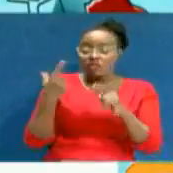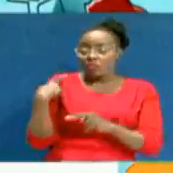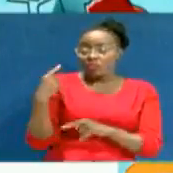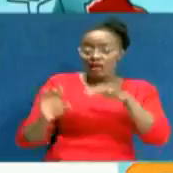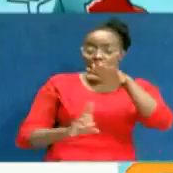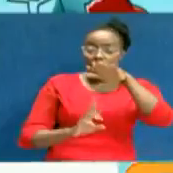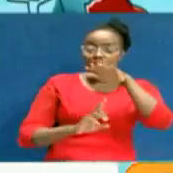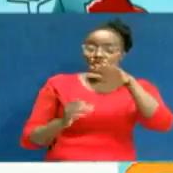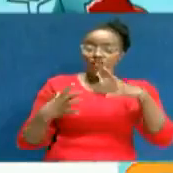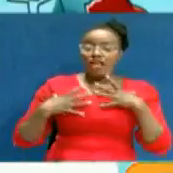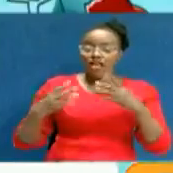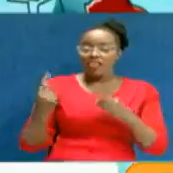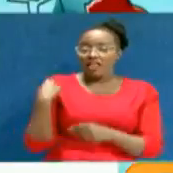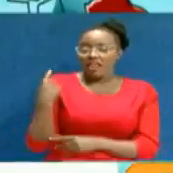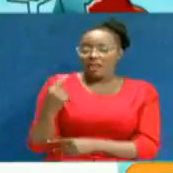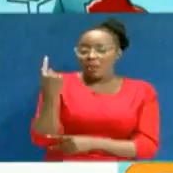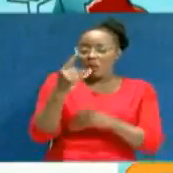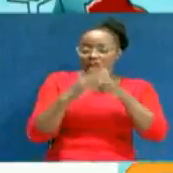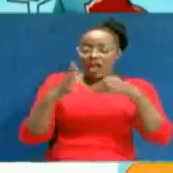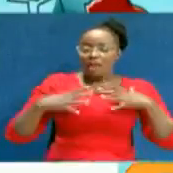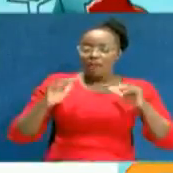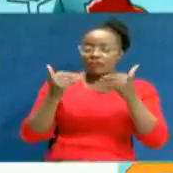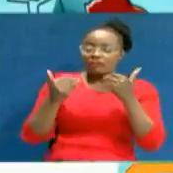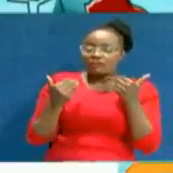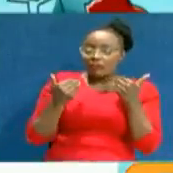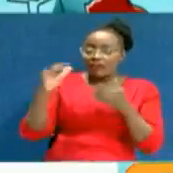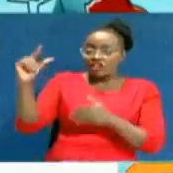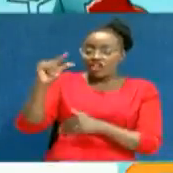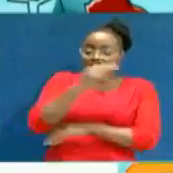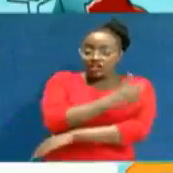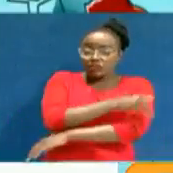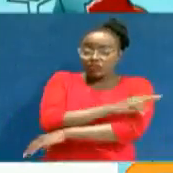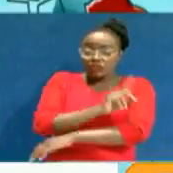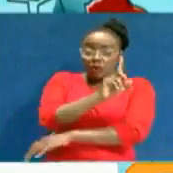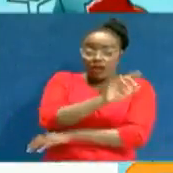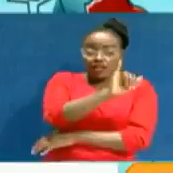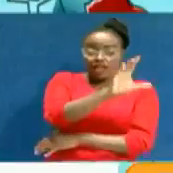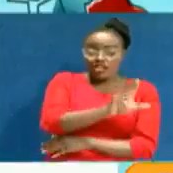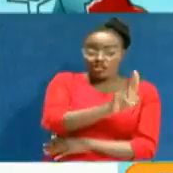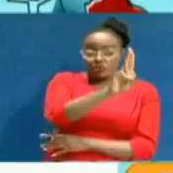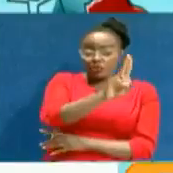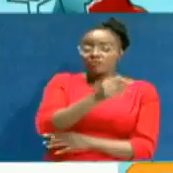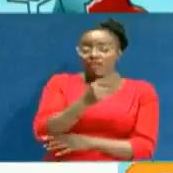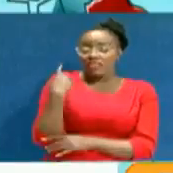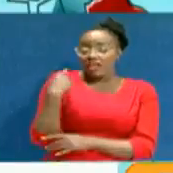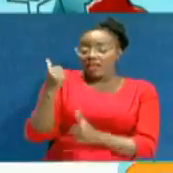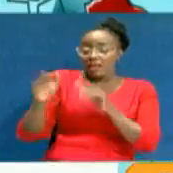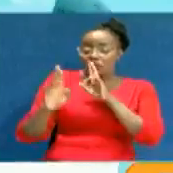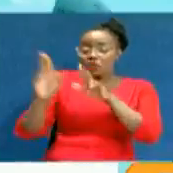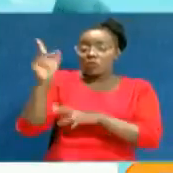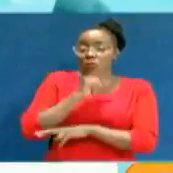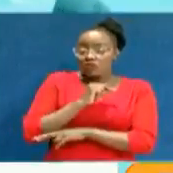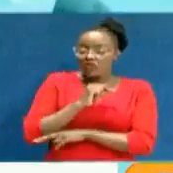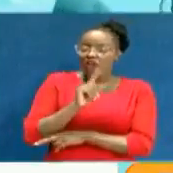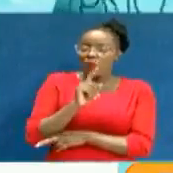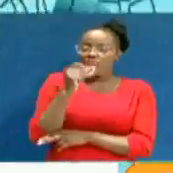latest ministry statistics, only 9 people admitted at Garissa hospitals, one of them in ICU. In the figures reported on